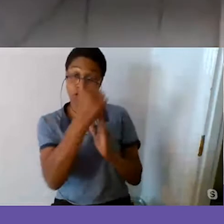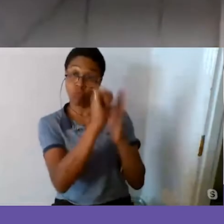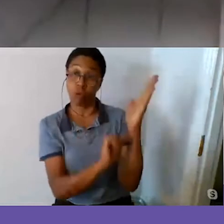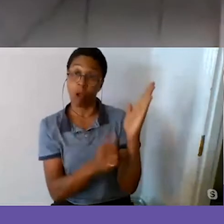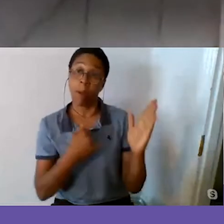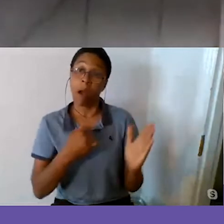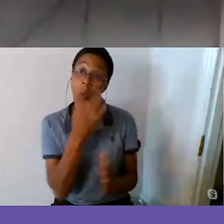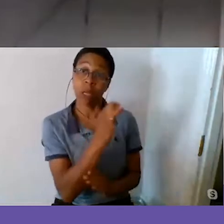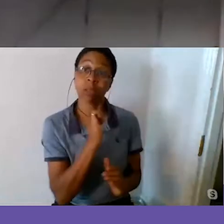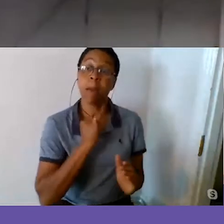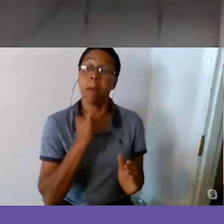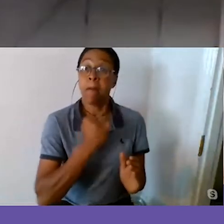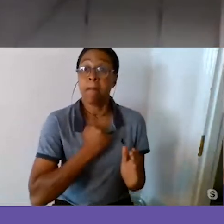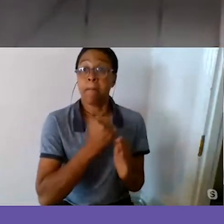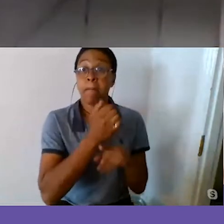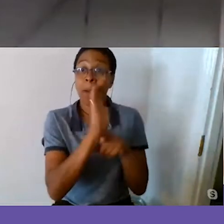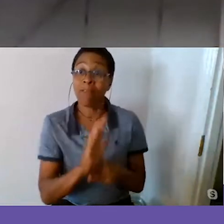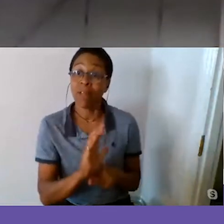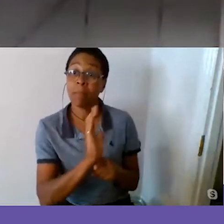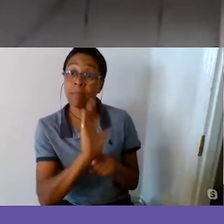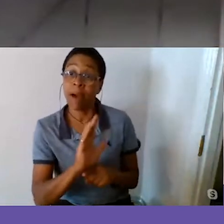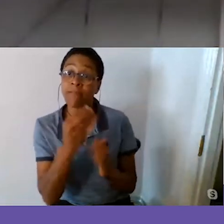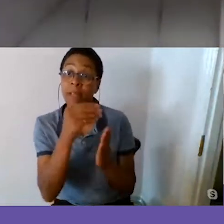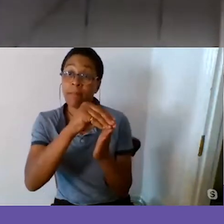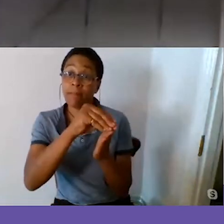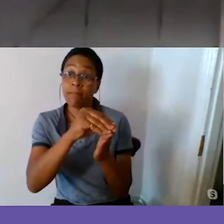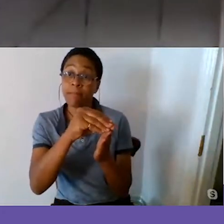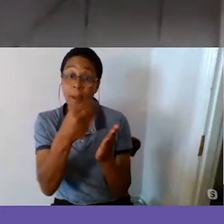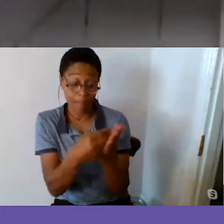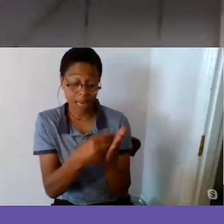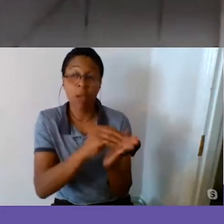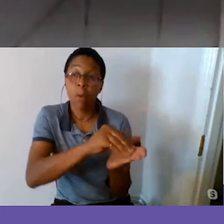my screening fees for my filmmakers were paid, and I'd have the space.